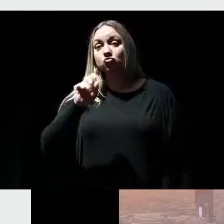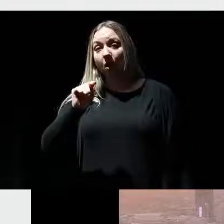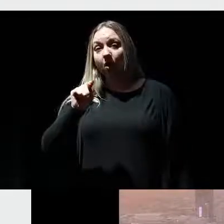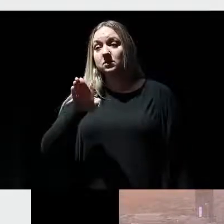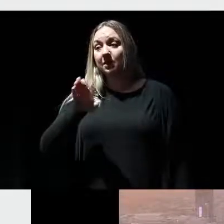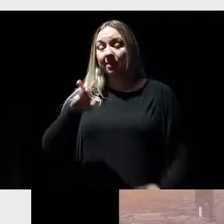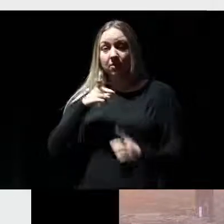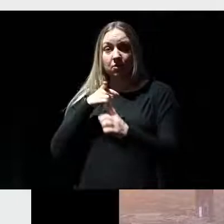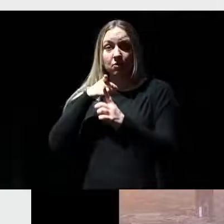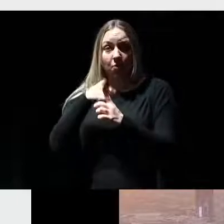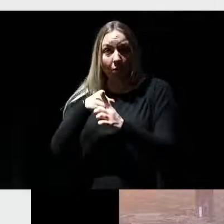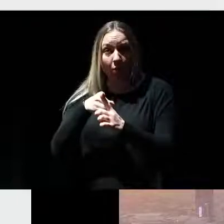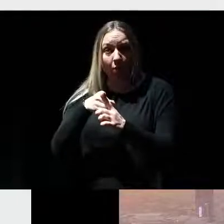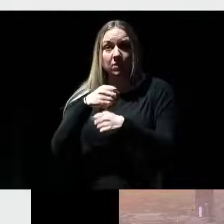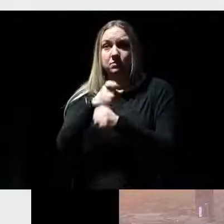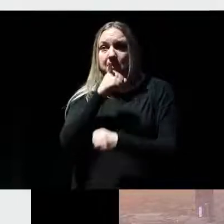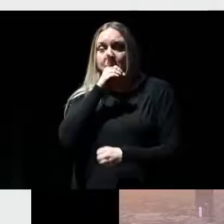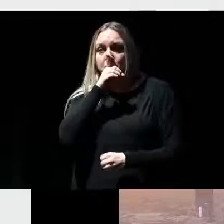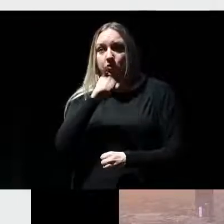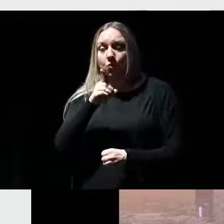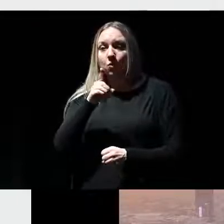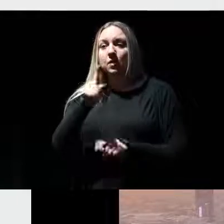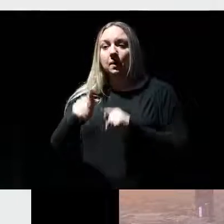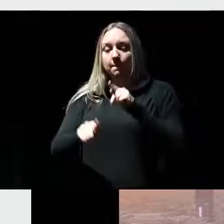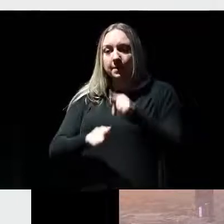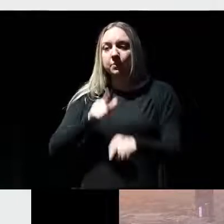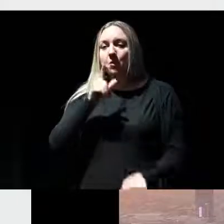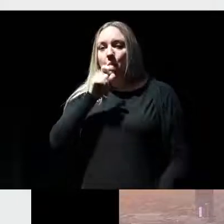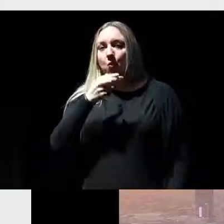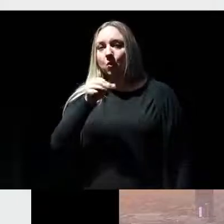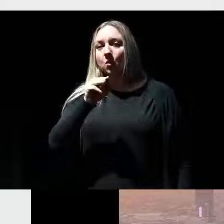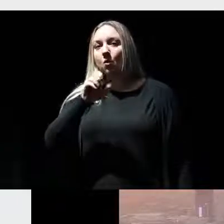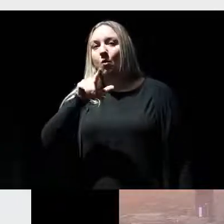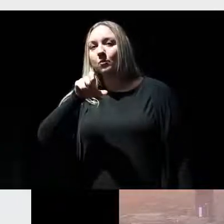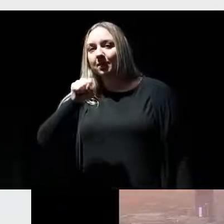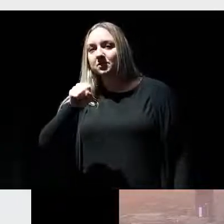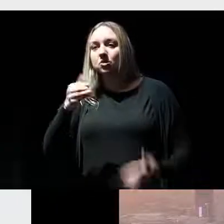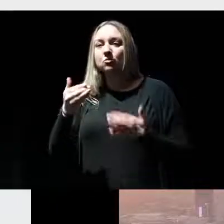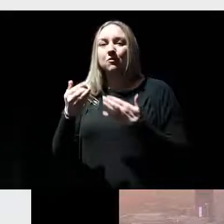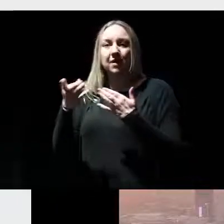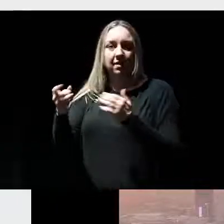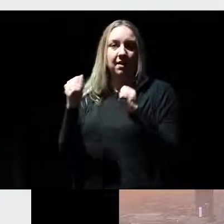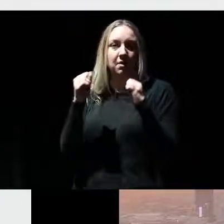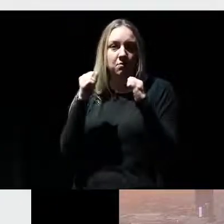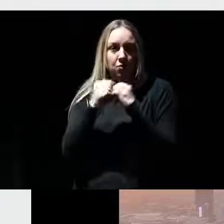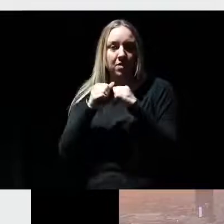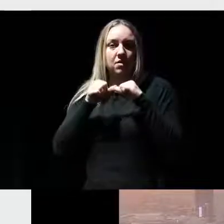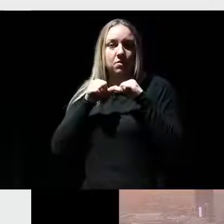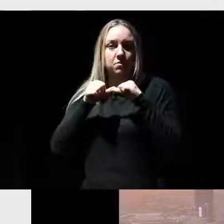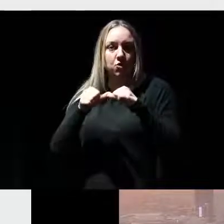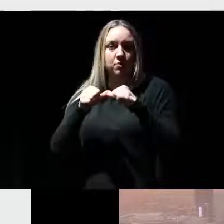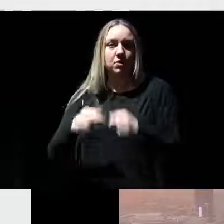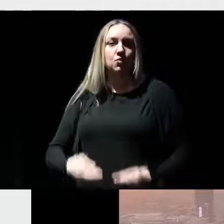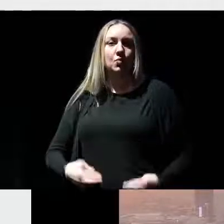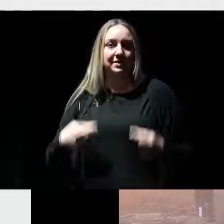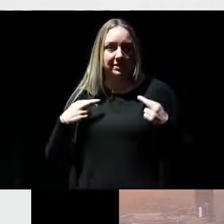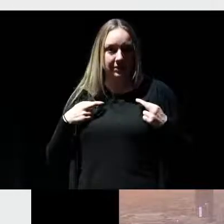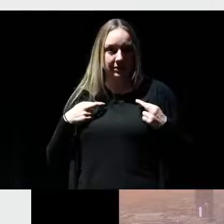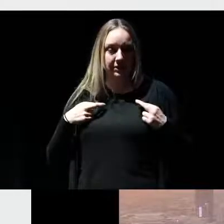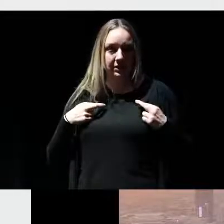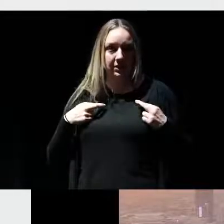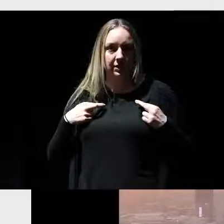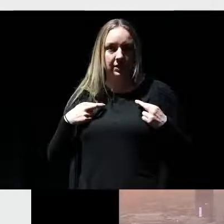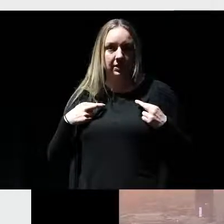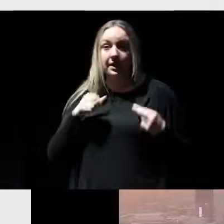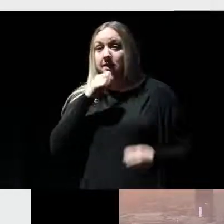housing formerly homeless individuals and giving them a permanent and